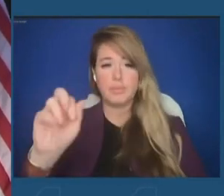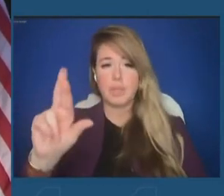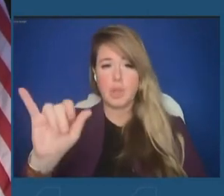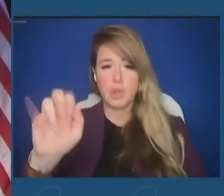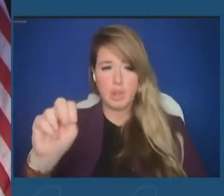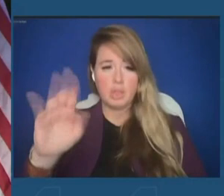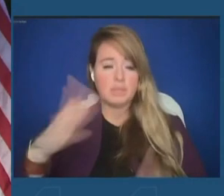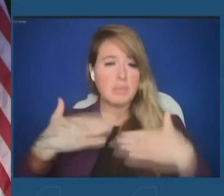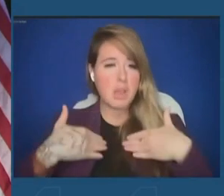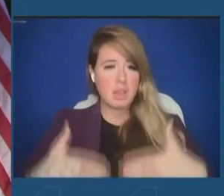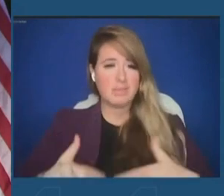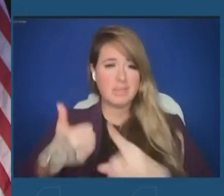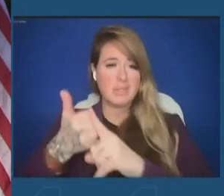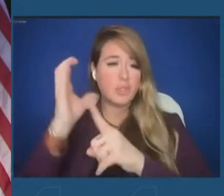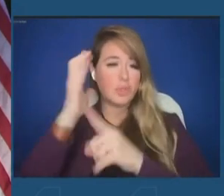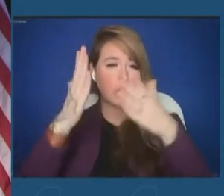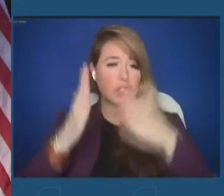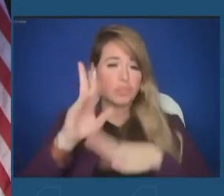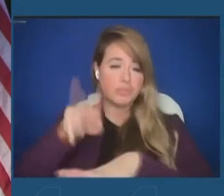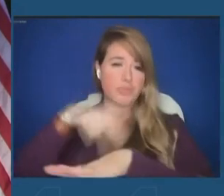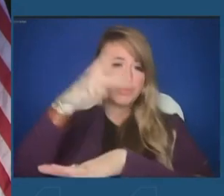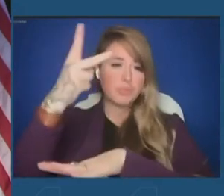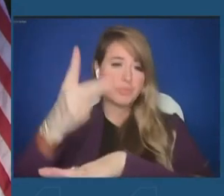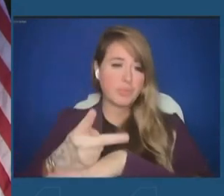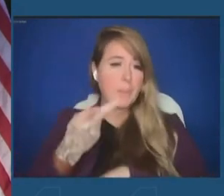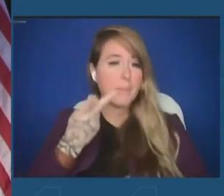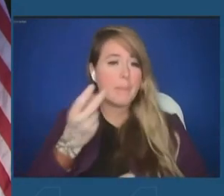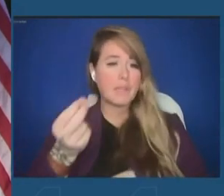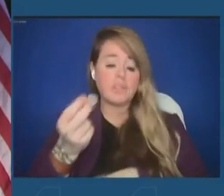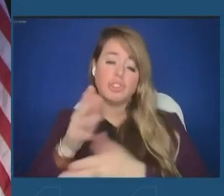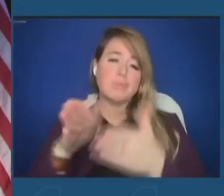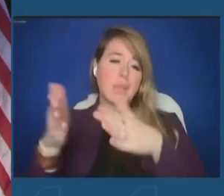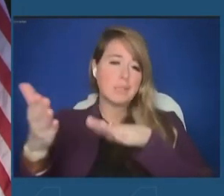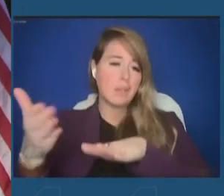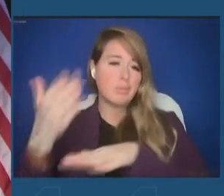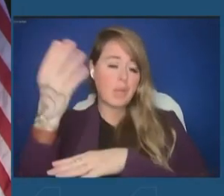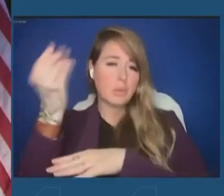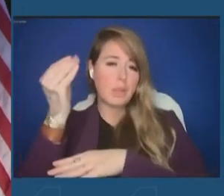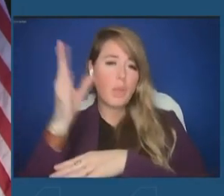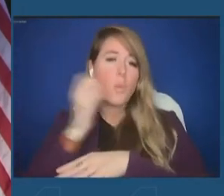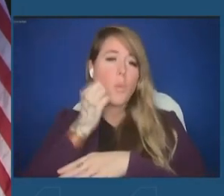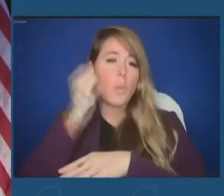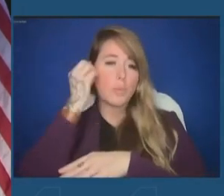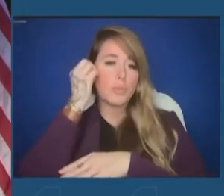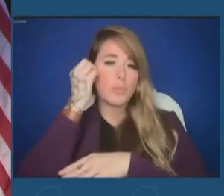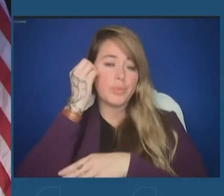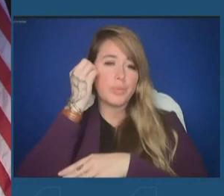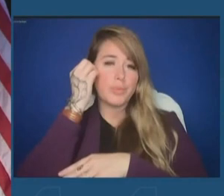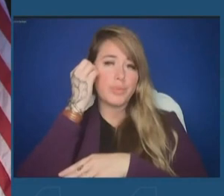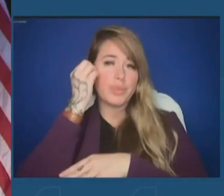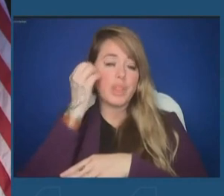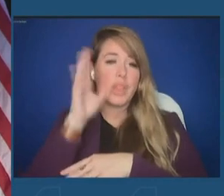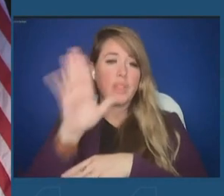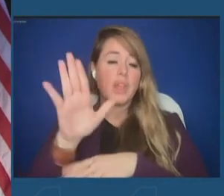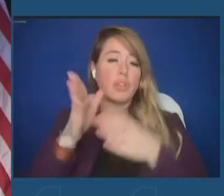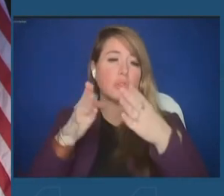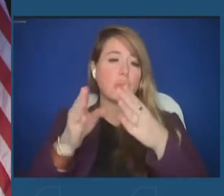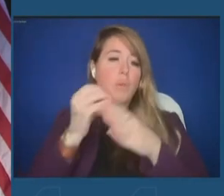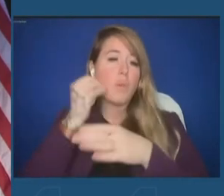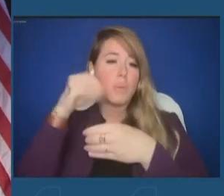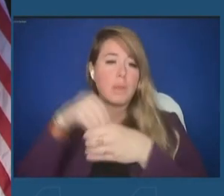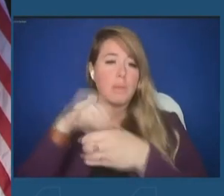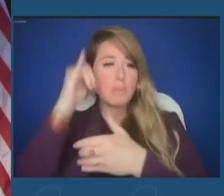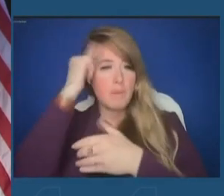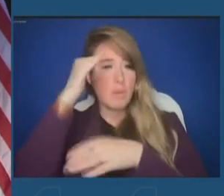stranger who collapsed and passed outside their house, outside their ideal street home in Buffalo on